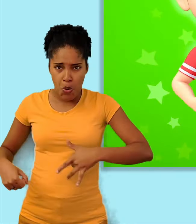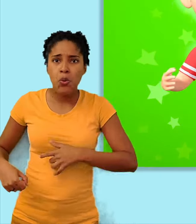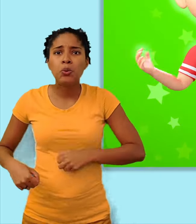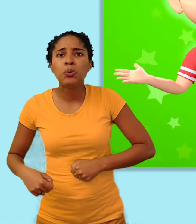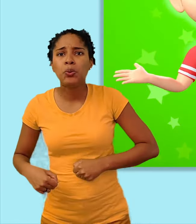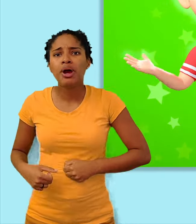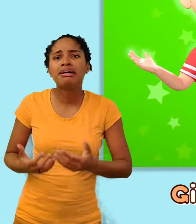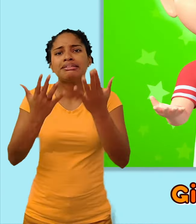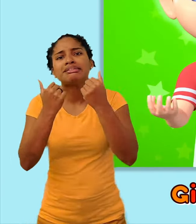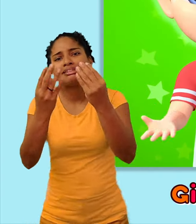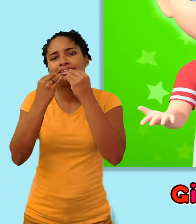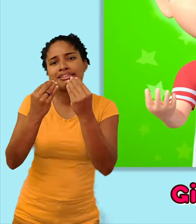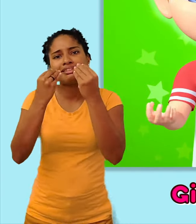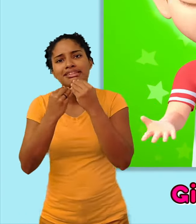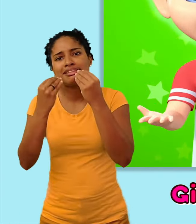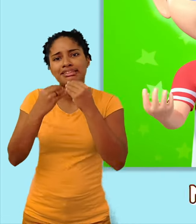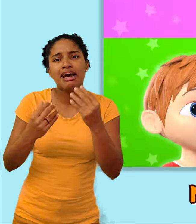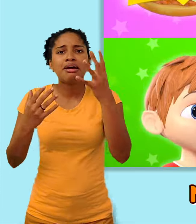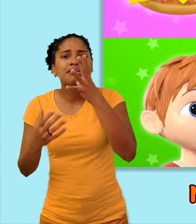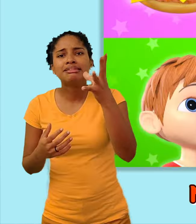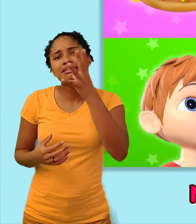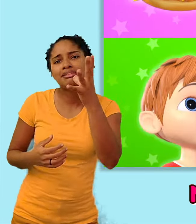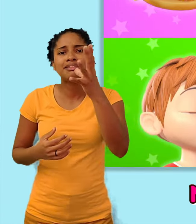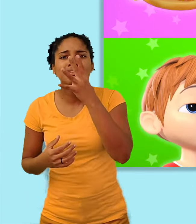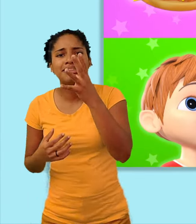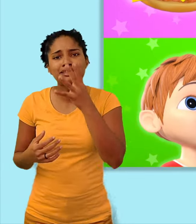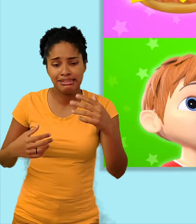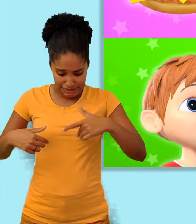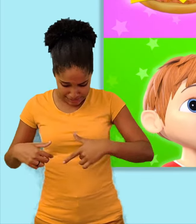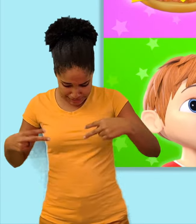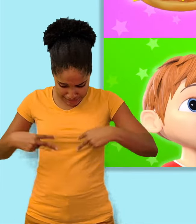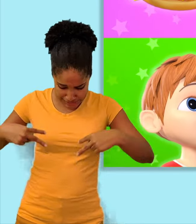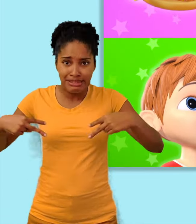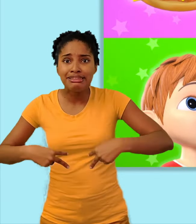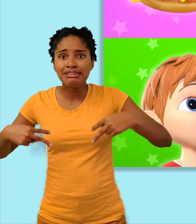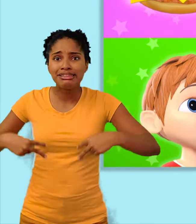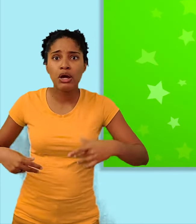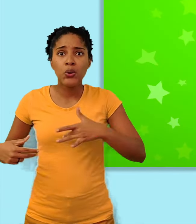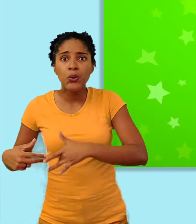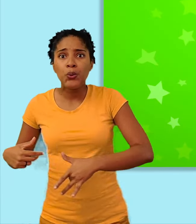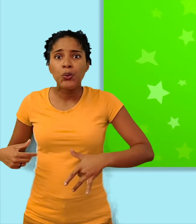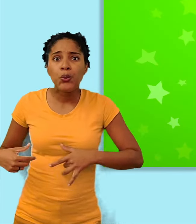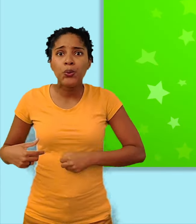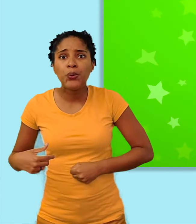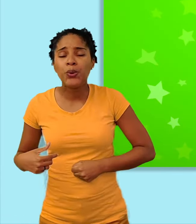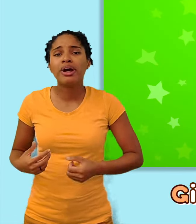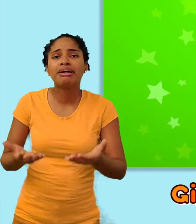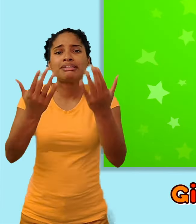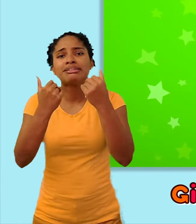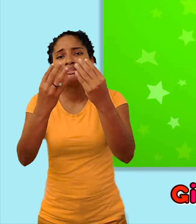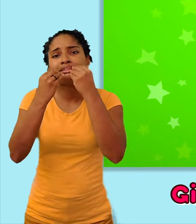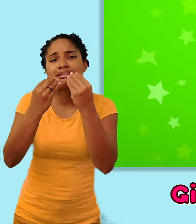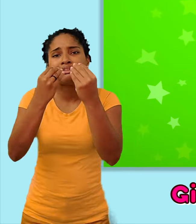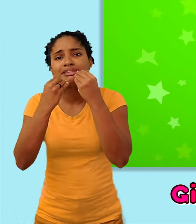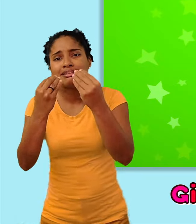It feels so empty. Give me something yummy. Mommy, mommy, mommy, look at my tummy. It feels so empty.